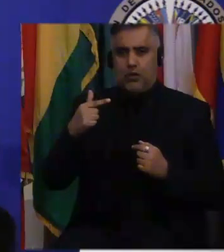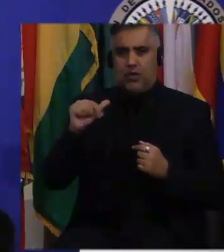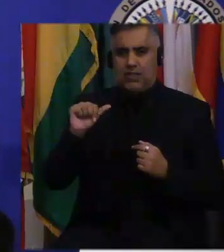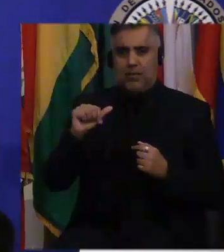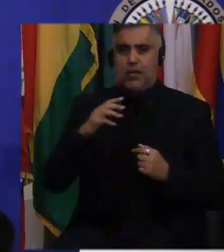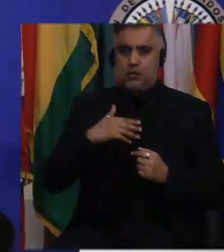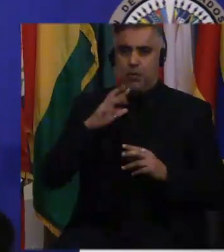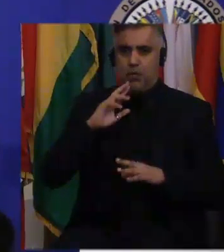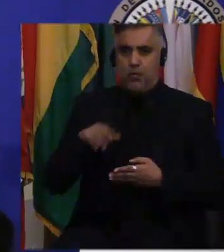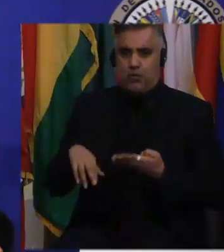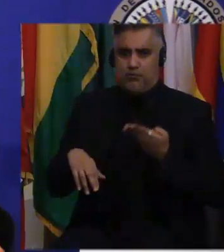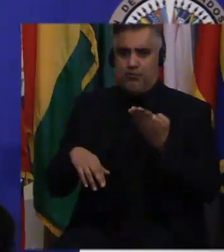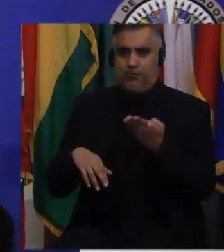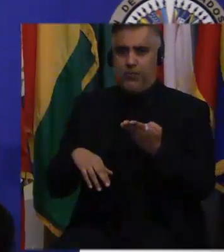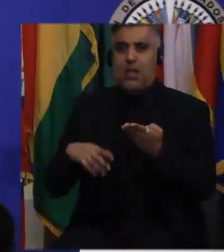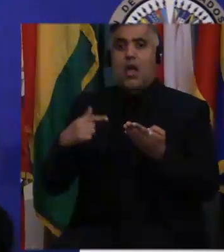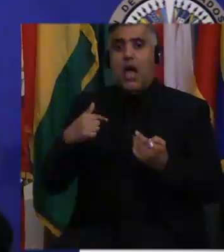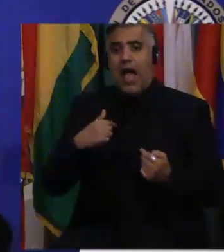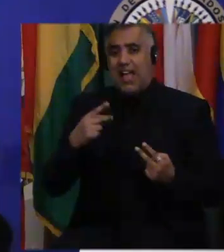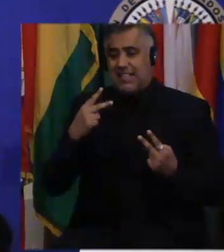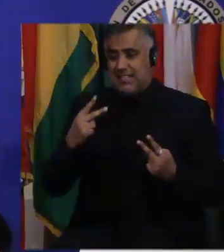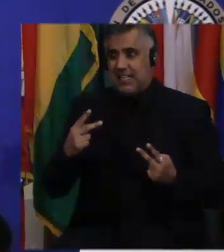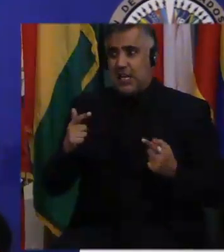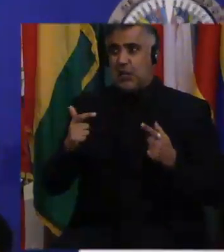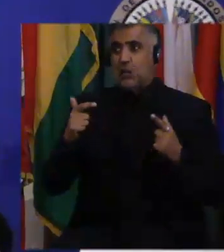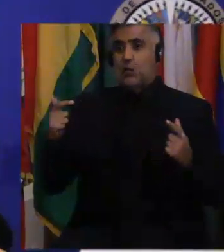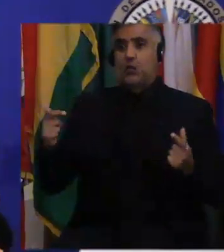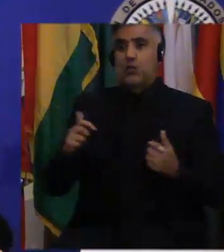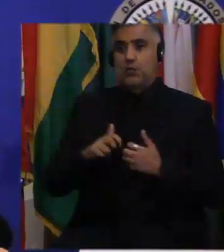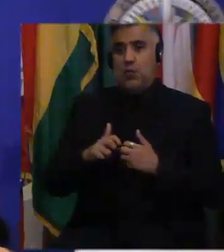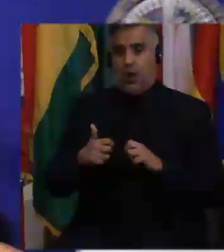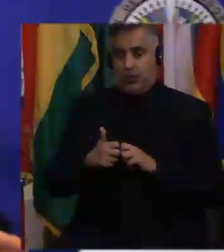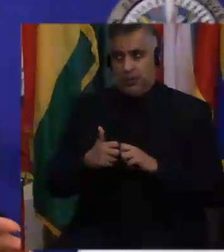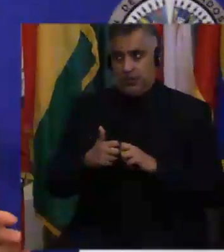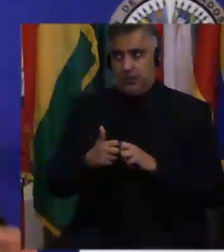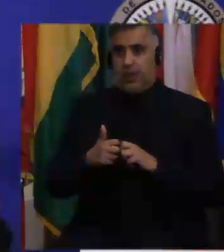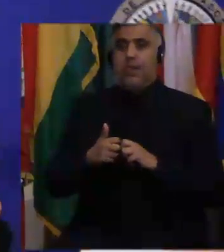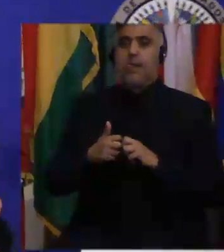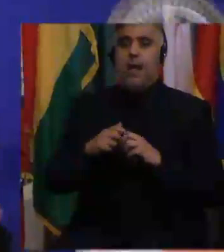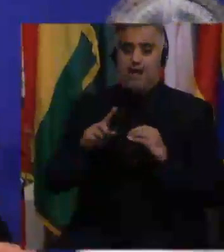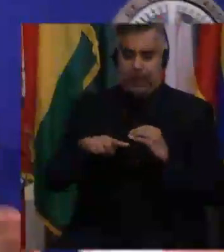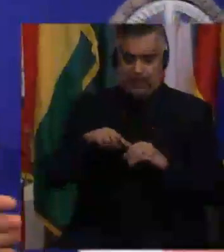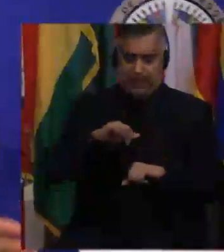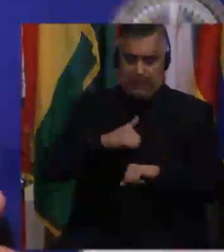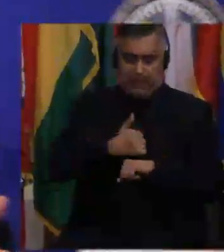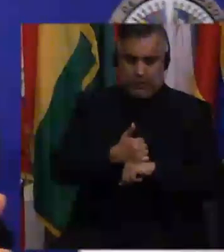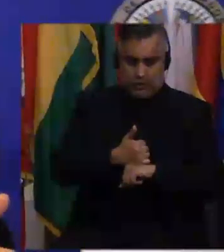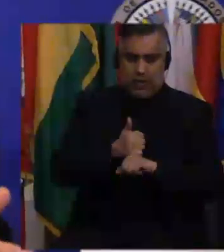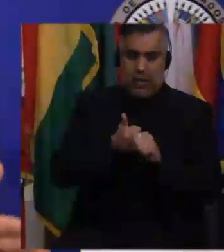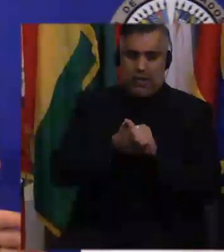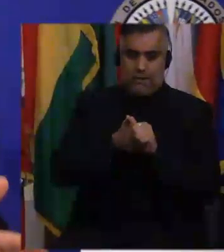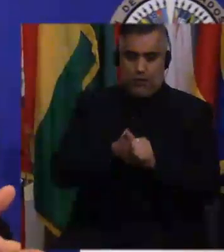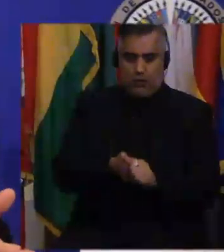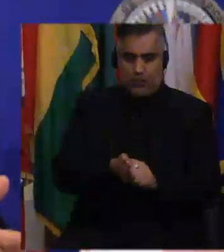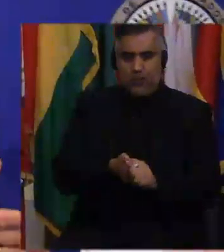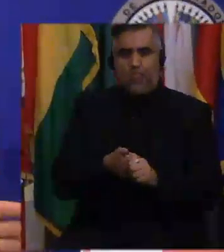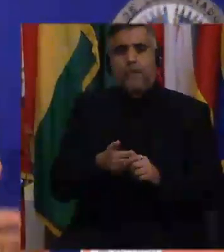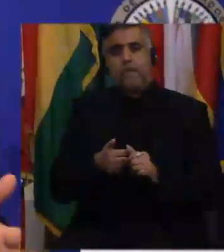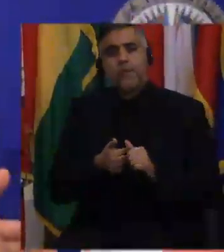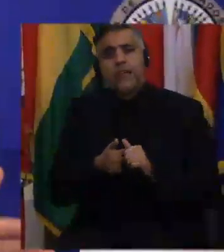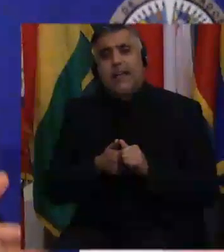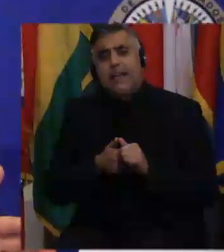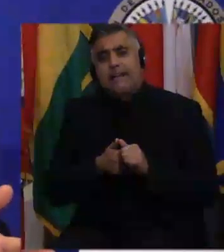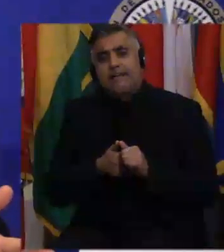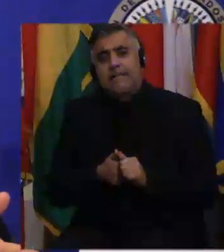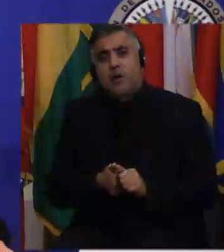my report, I am seeing a huge problem with respect to implementation, enforcement. Enforcement is